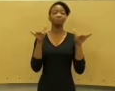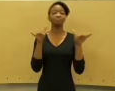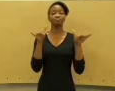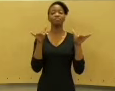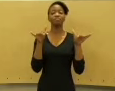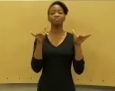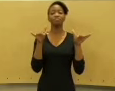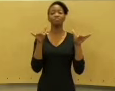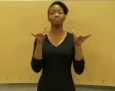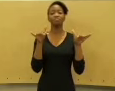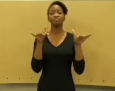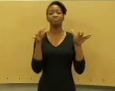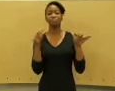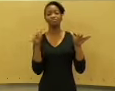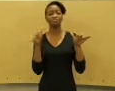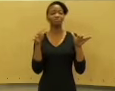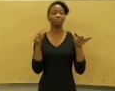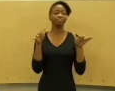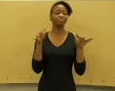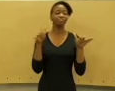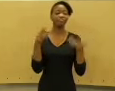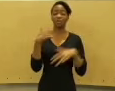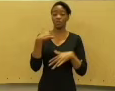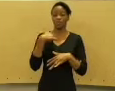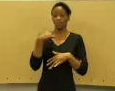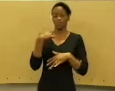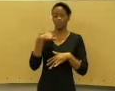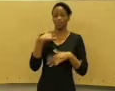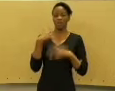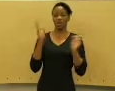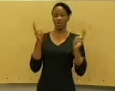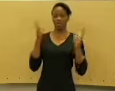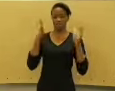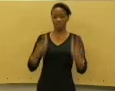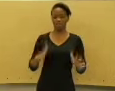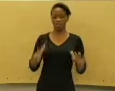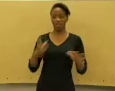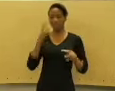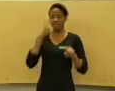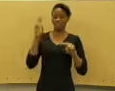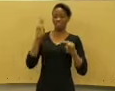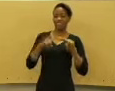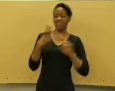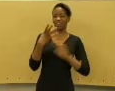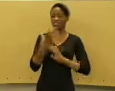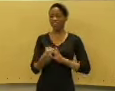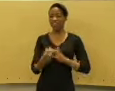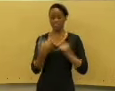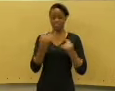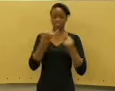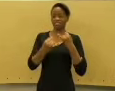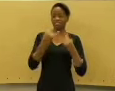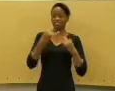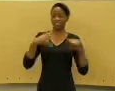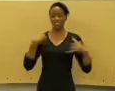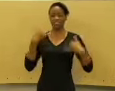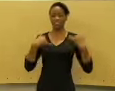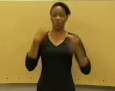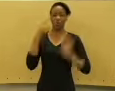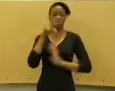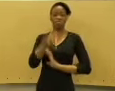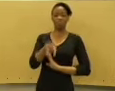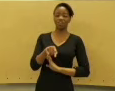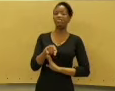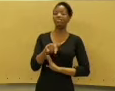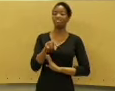bodies, right? So we're like, we're the only ones who are supposed to have fun. We're the only ones who are supposed to really enjoy pleasure. And in thinking